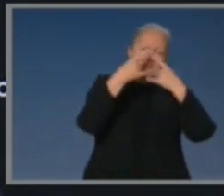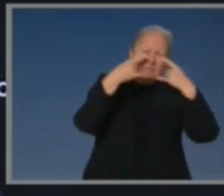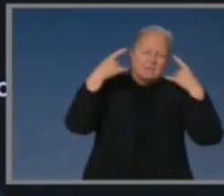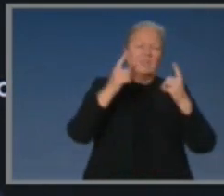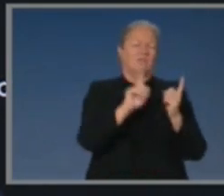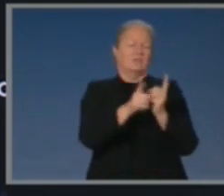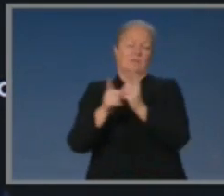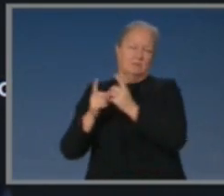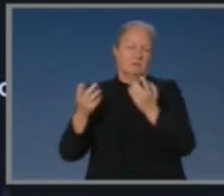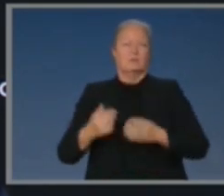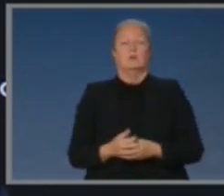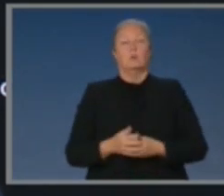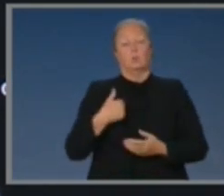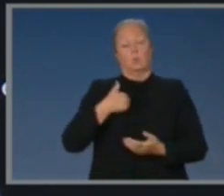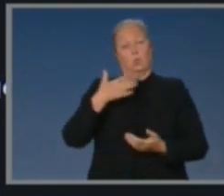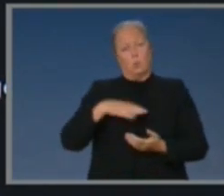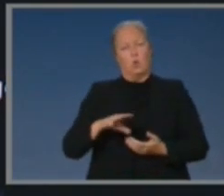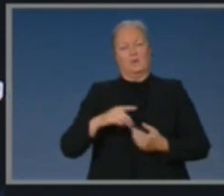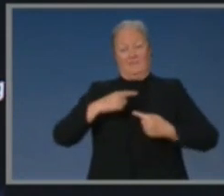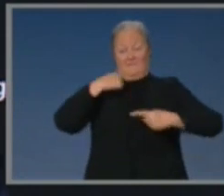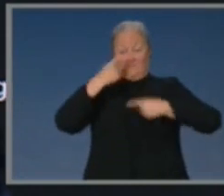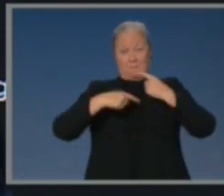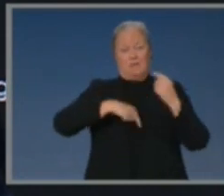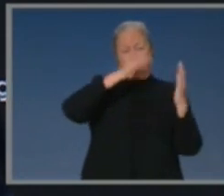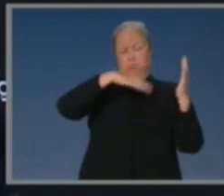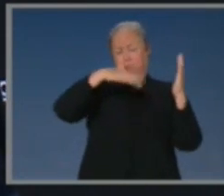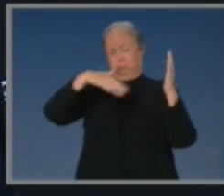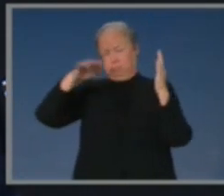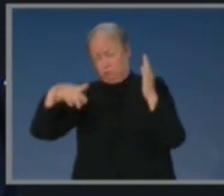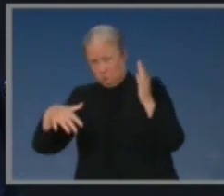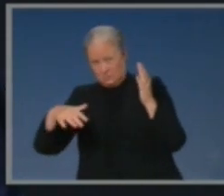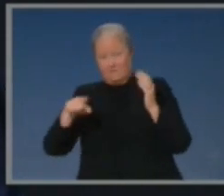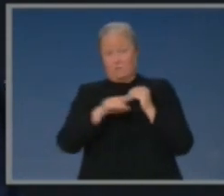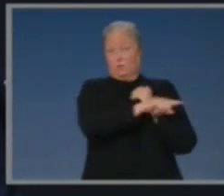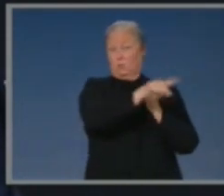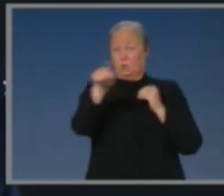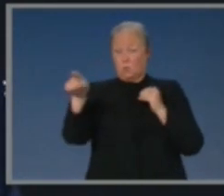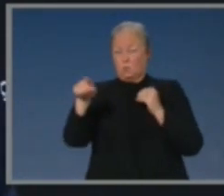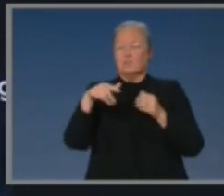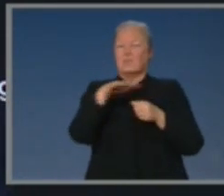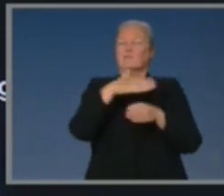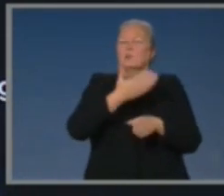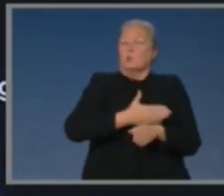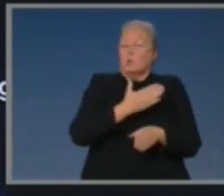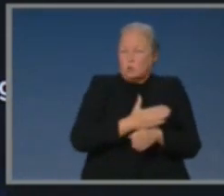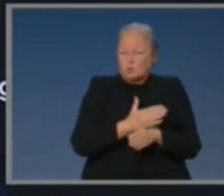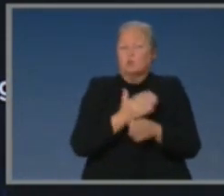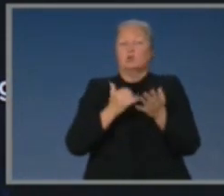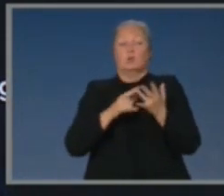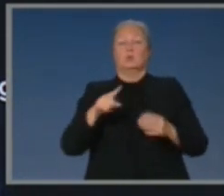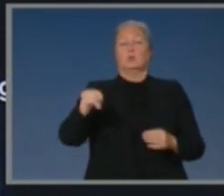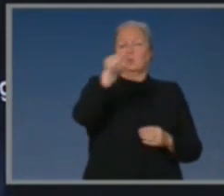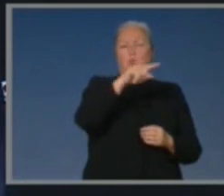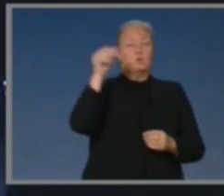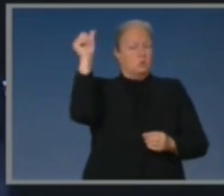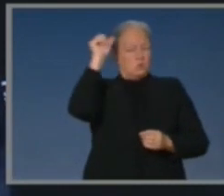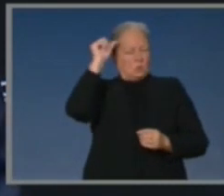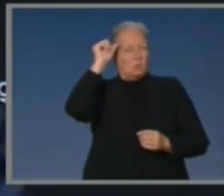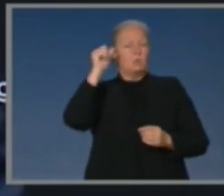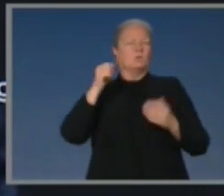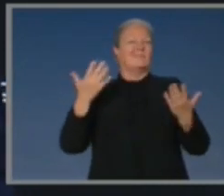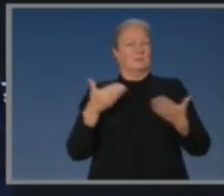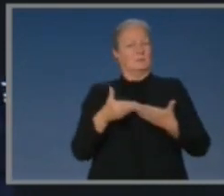a consistent head start approach to understanding how you can safely reanimate any particular business. So I'd